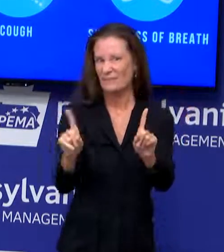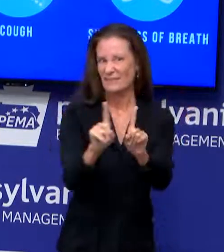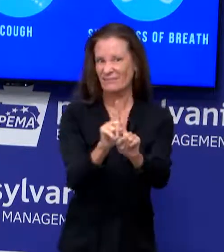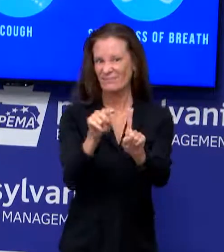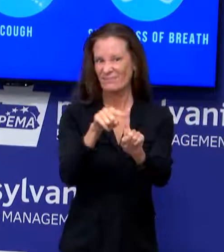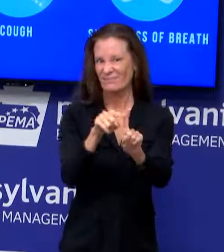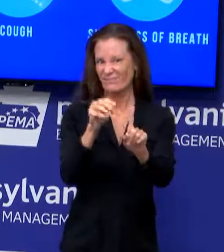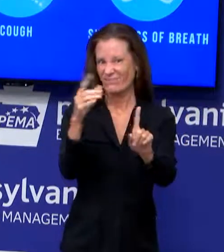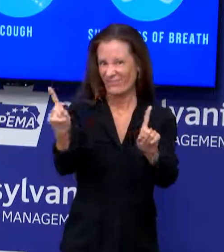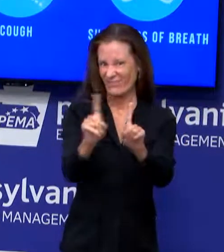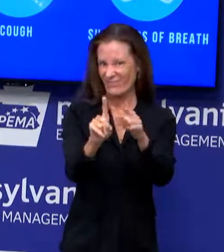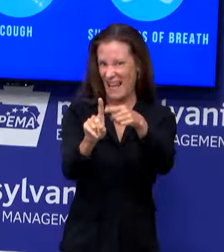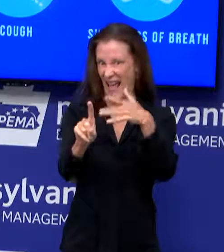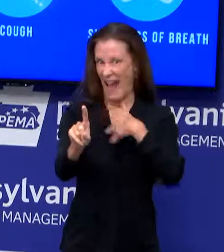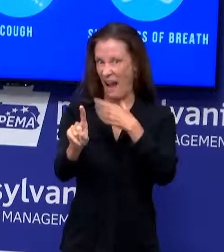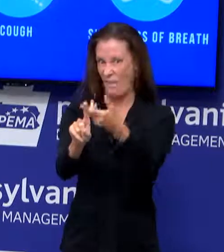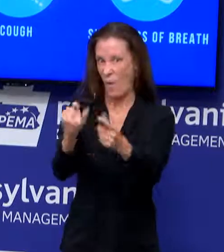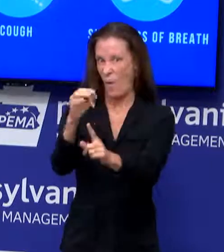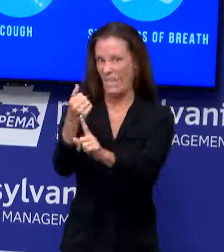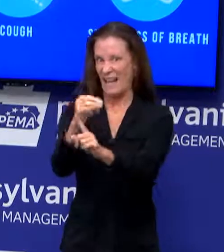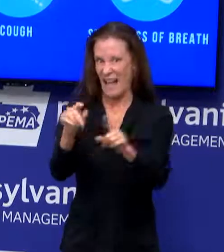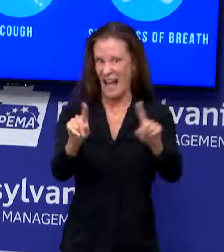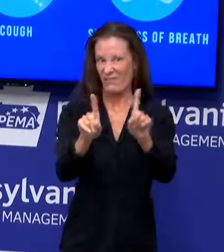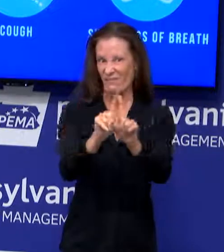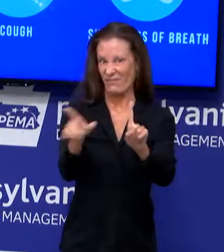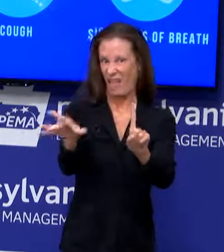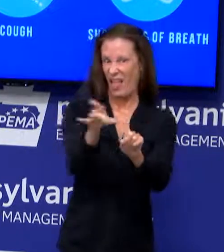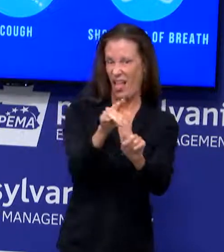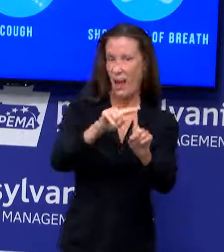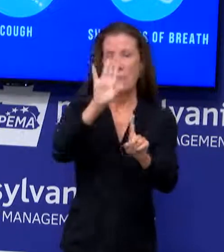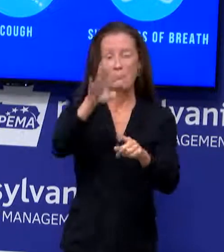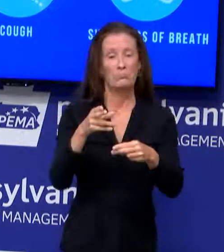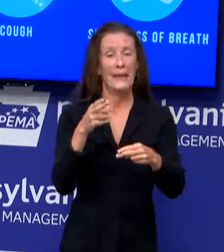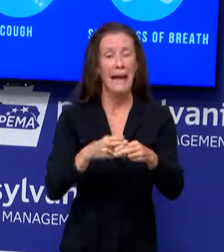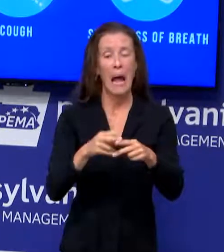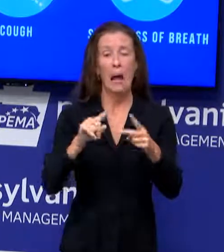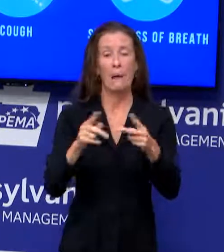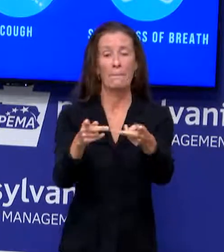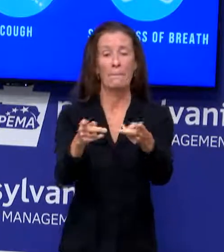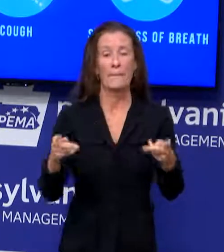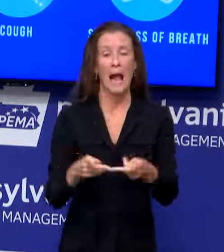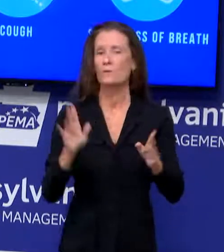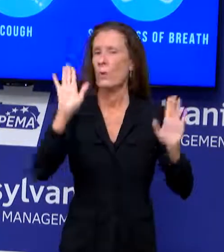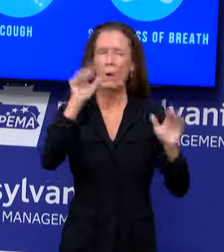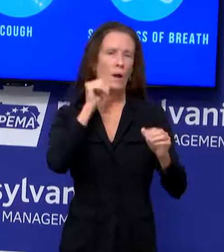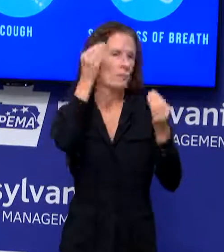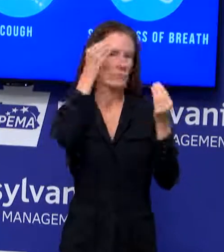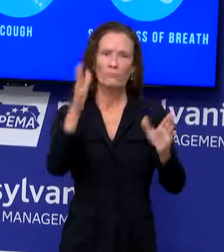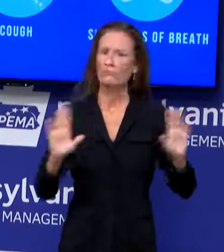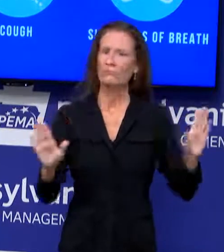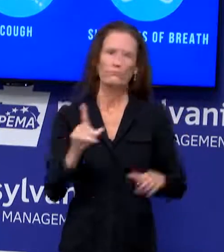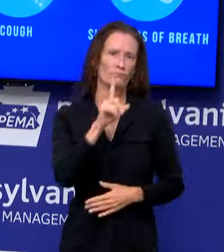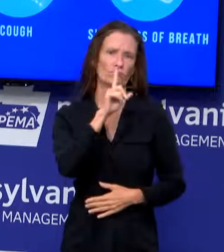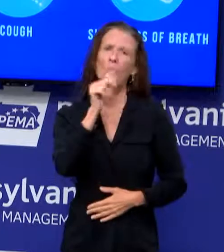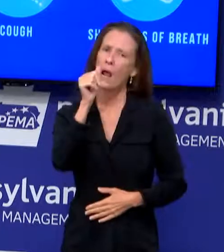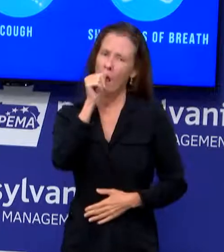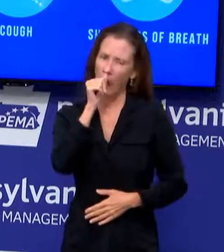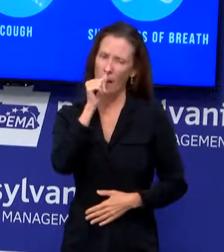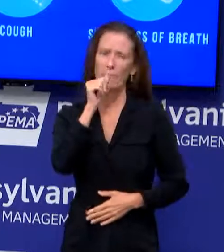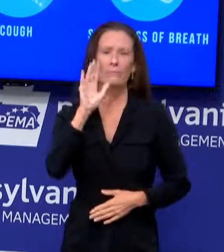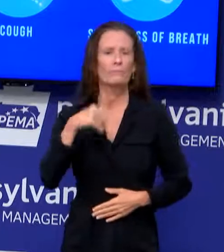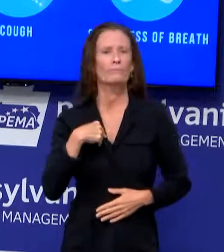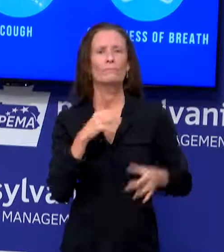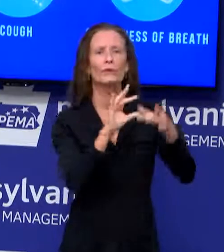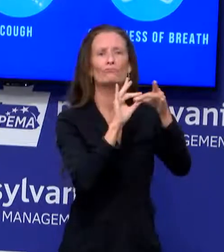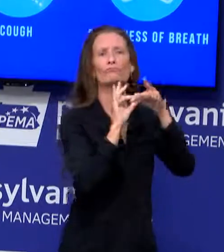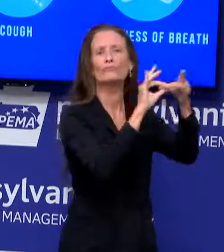identity or their location. We have partnered with experts at MIT and the University of